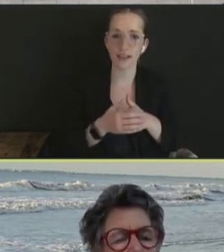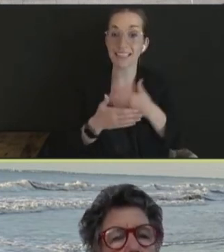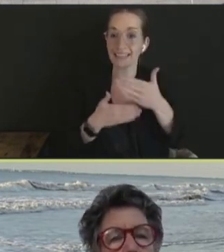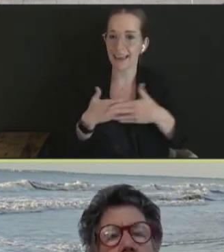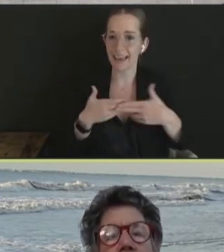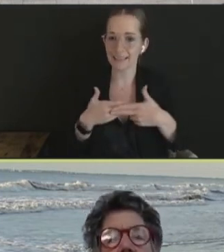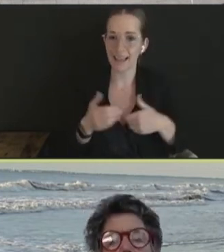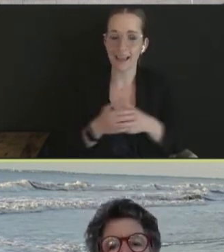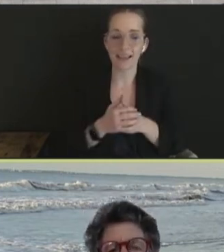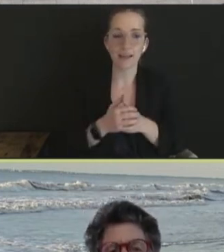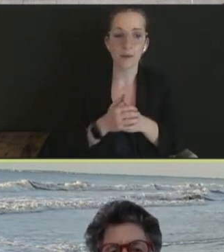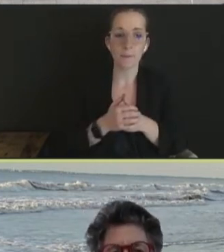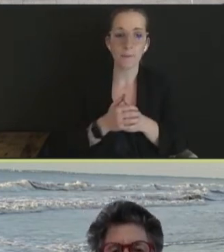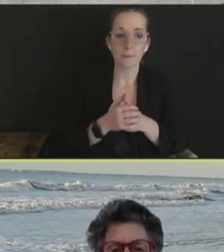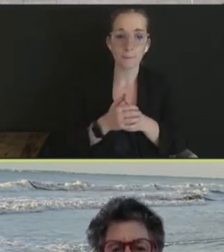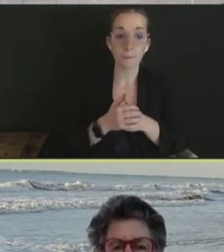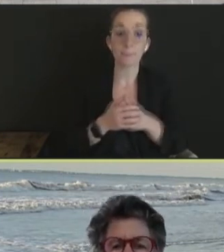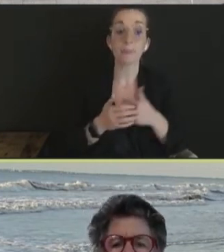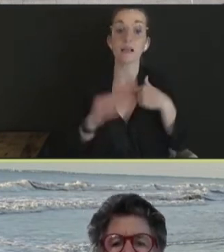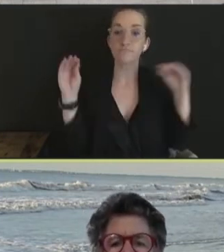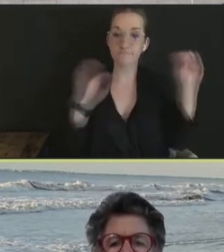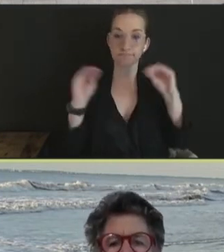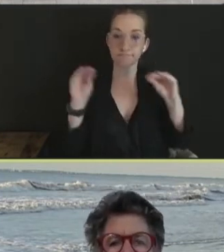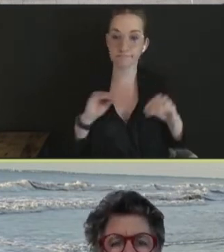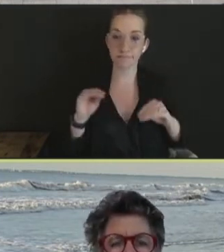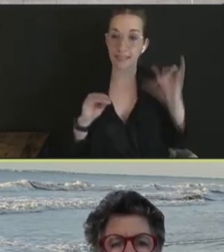And as we put that article together,